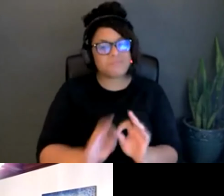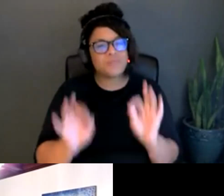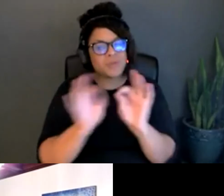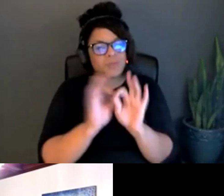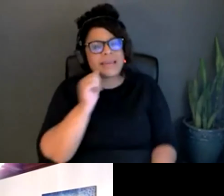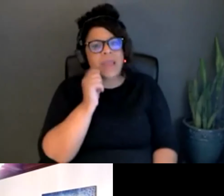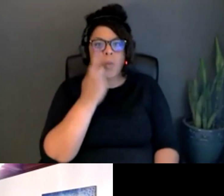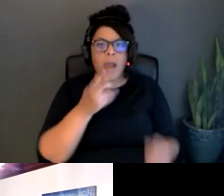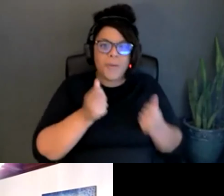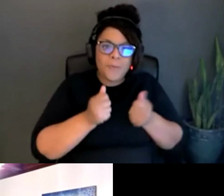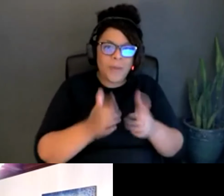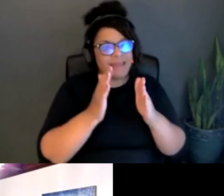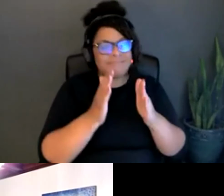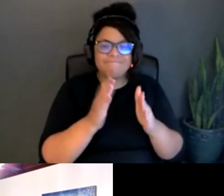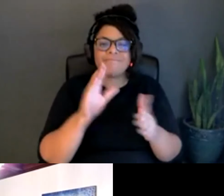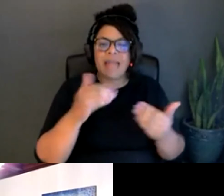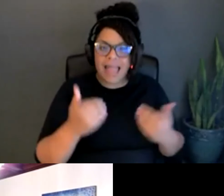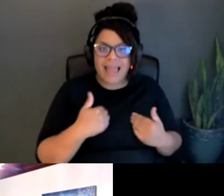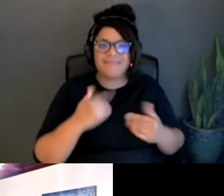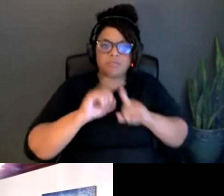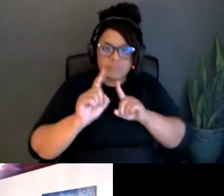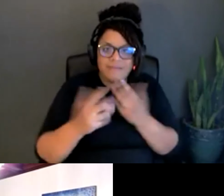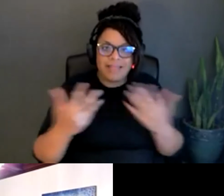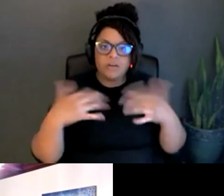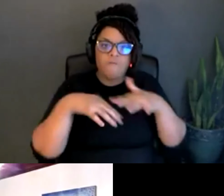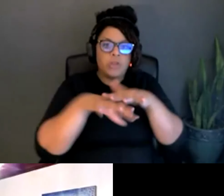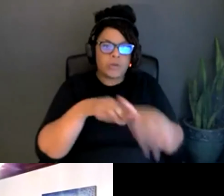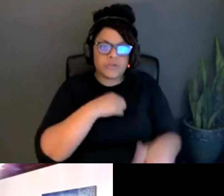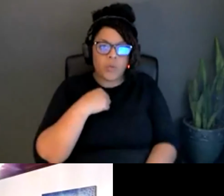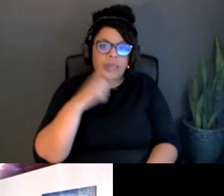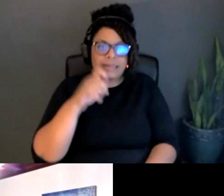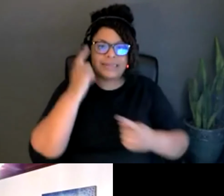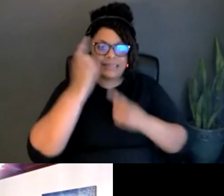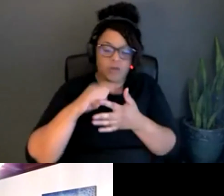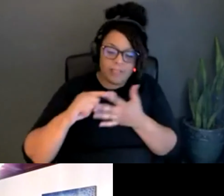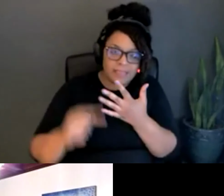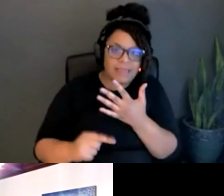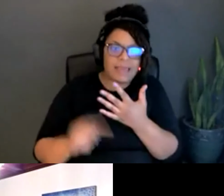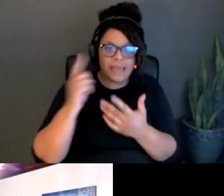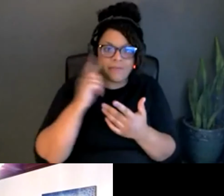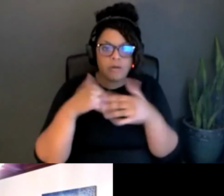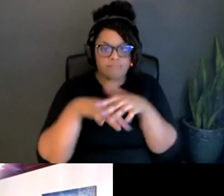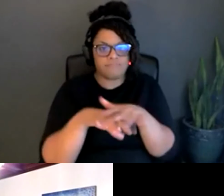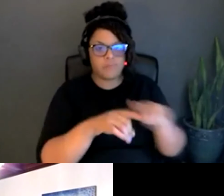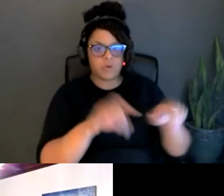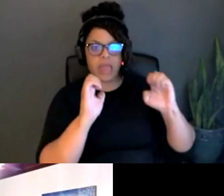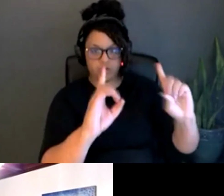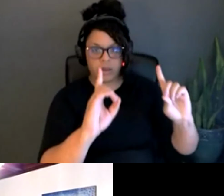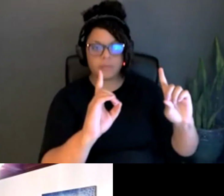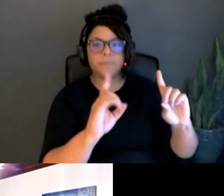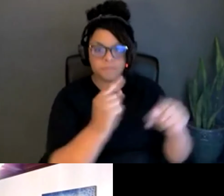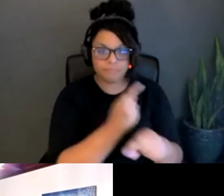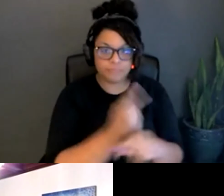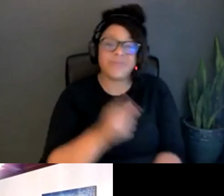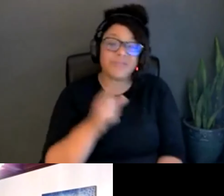one thing, there is a confluence of factors that we must consider in order to educate. And I think you all said it